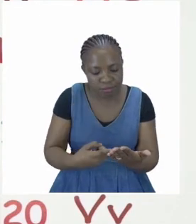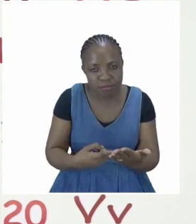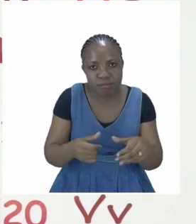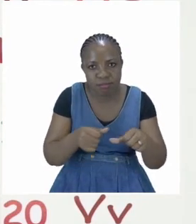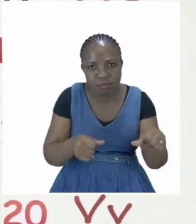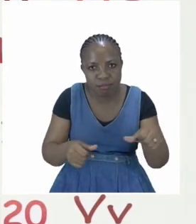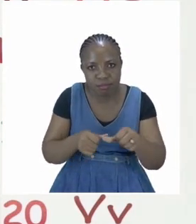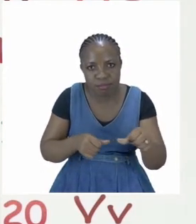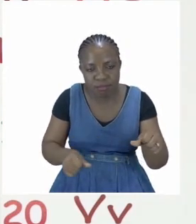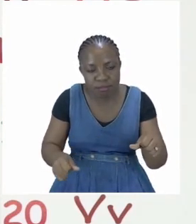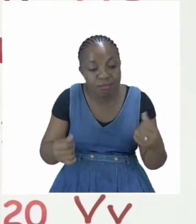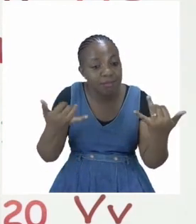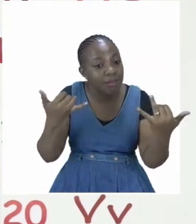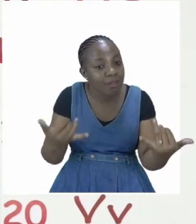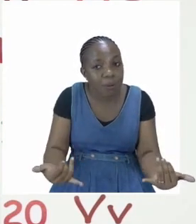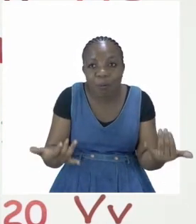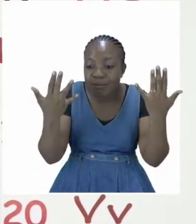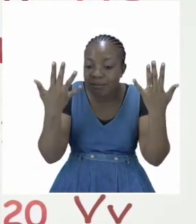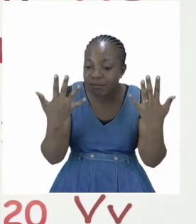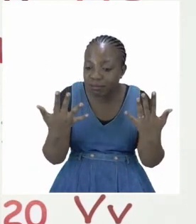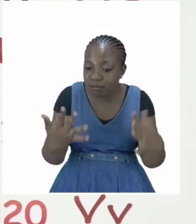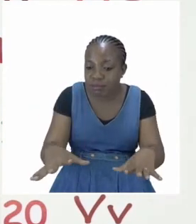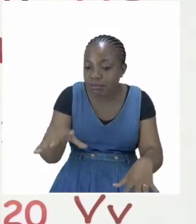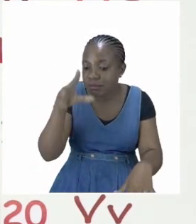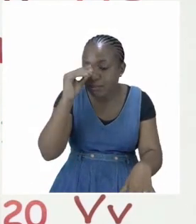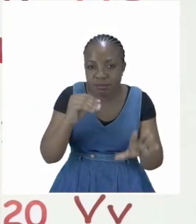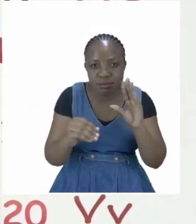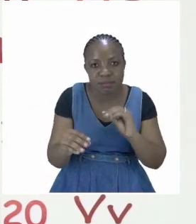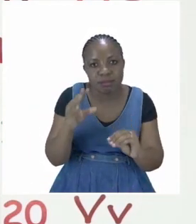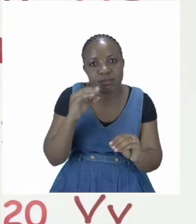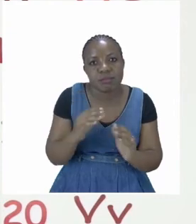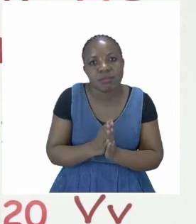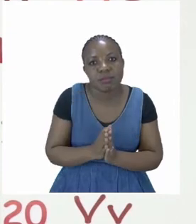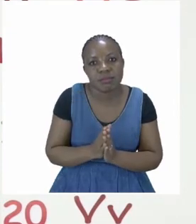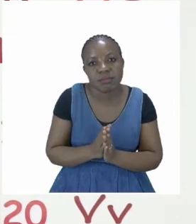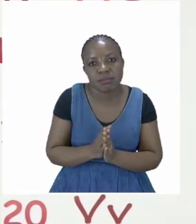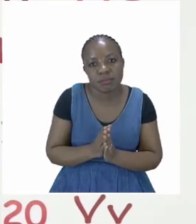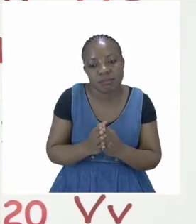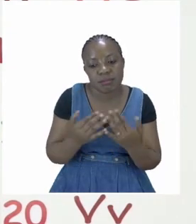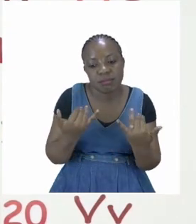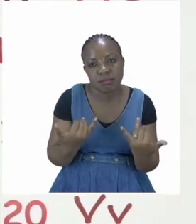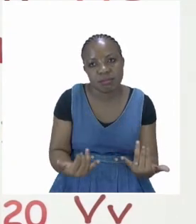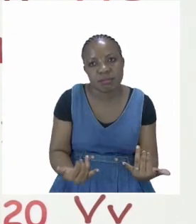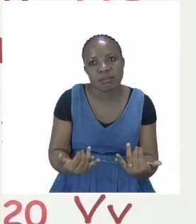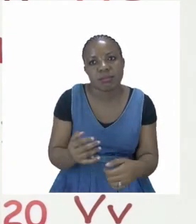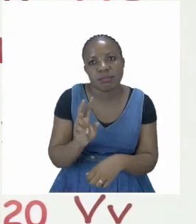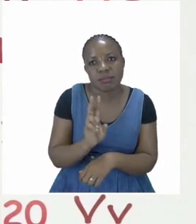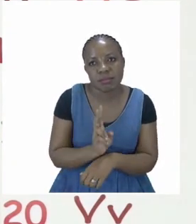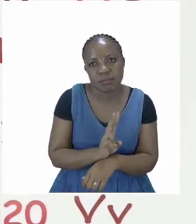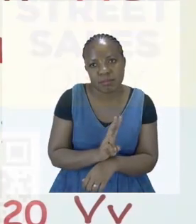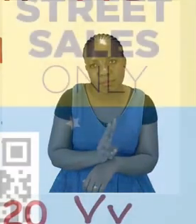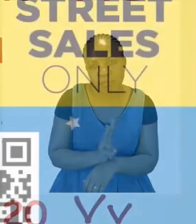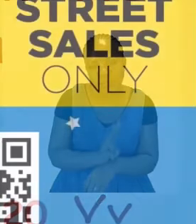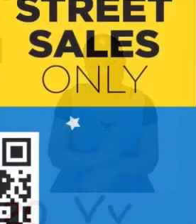marks the end of our lesson. We will be back after a very short commercial